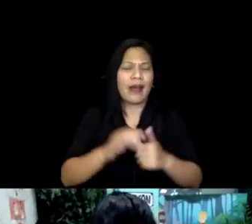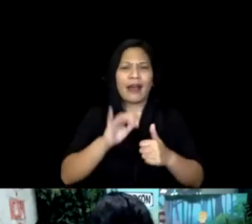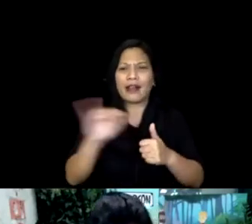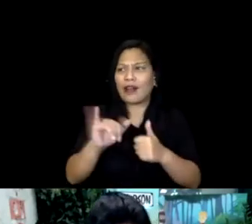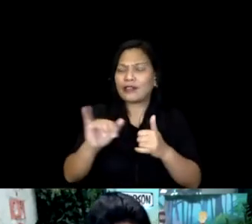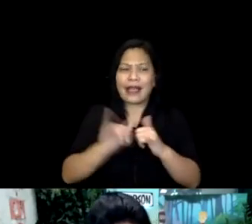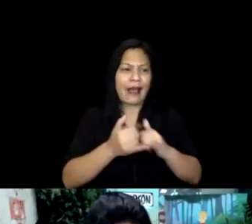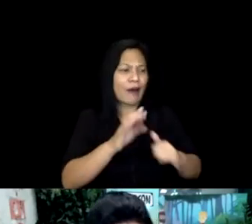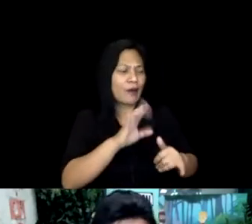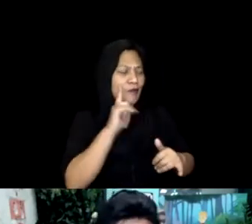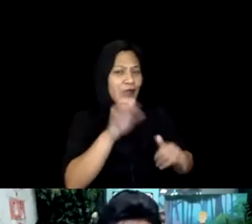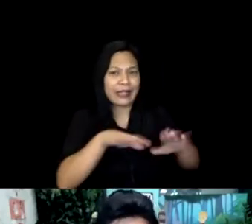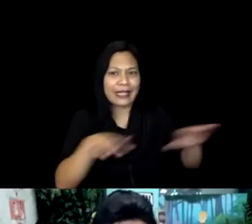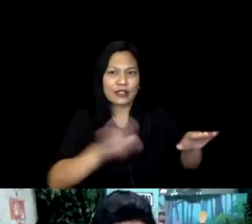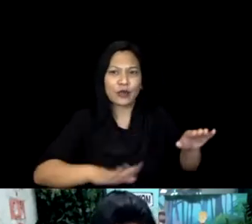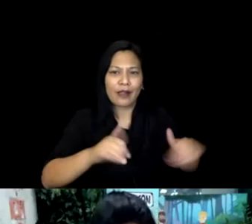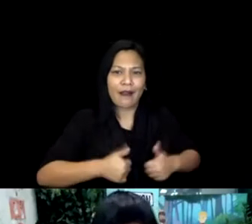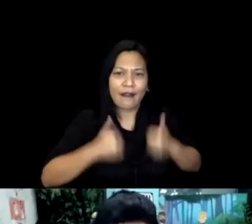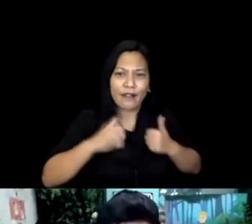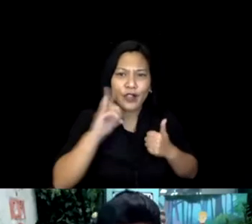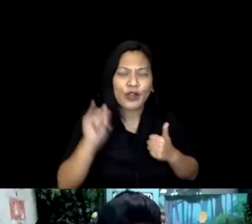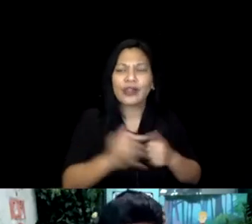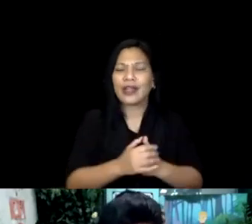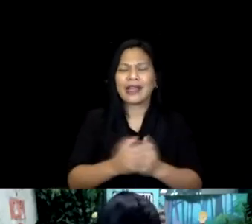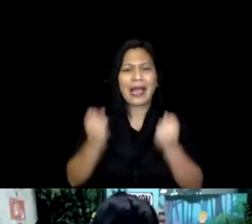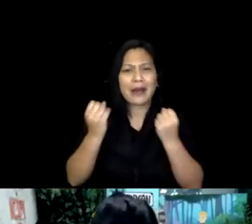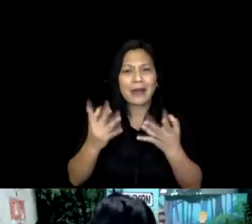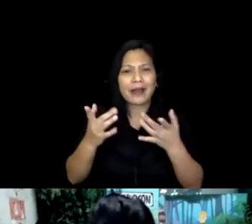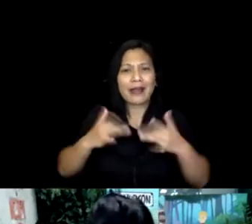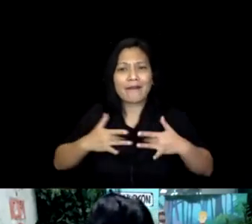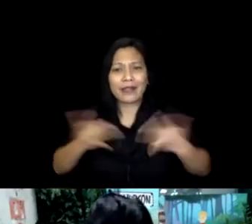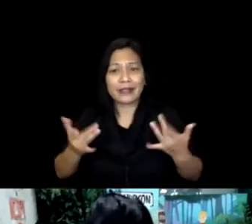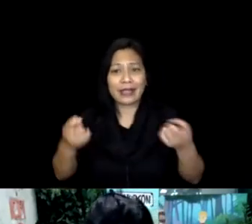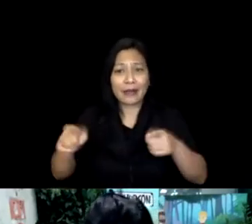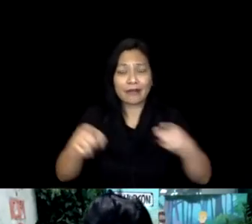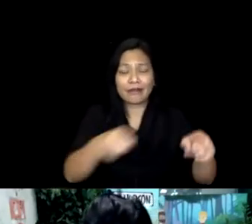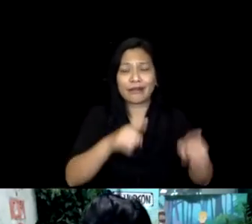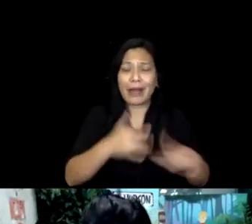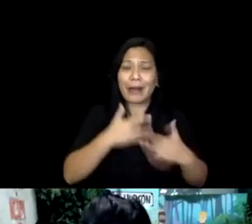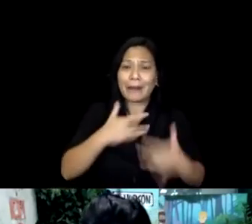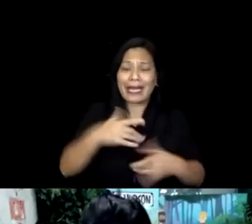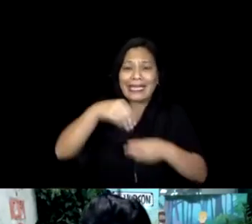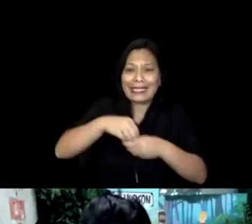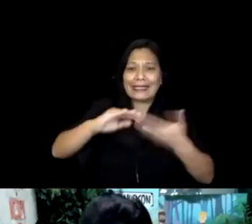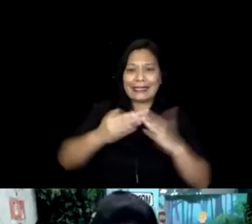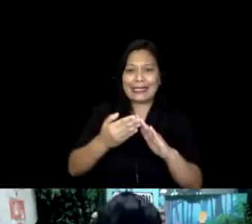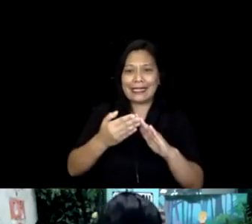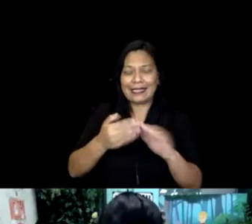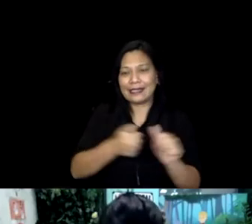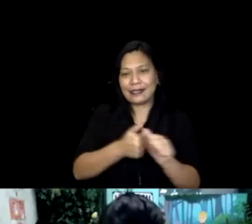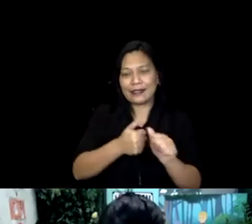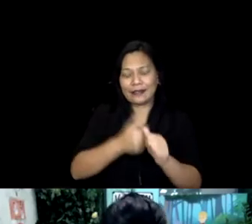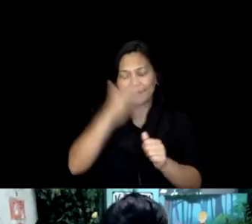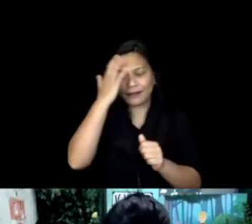for the characters, and a lot of the things that happen in the city. So it's really important that